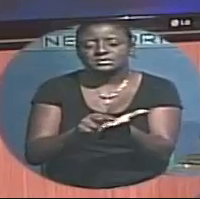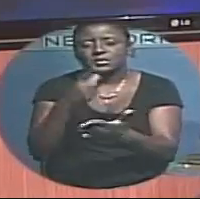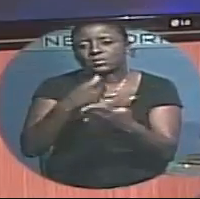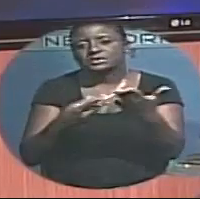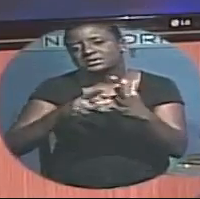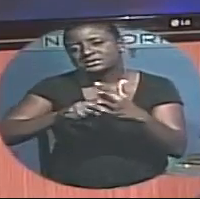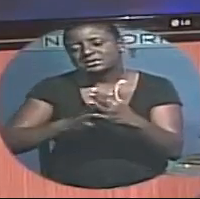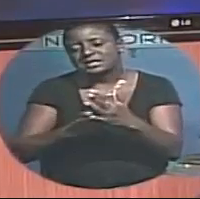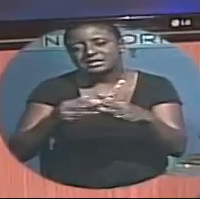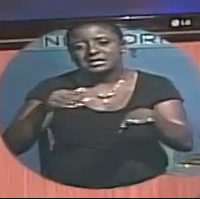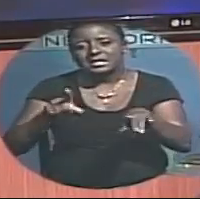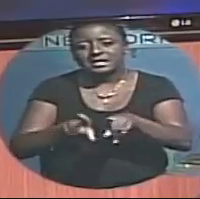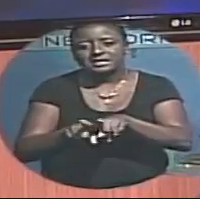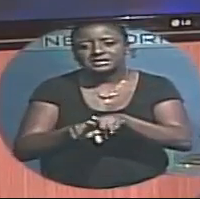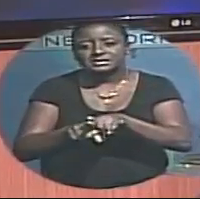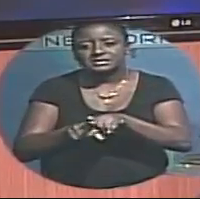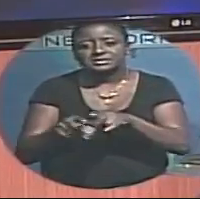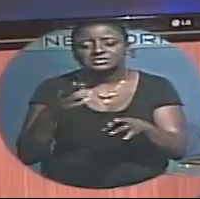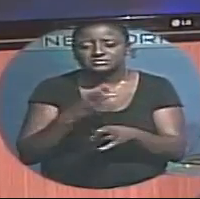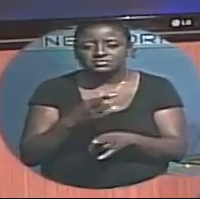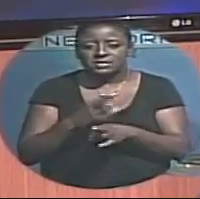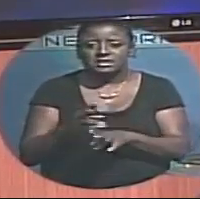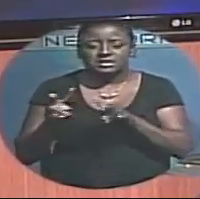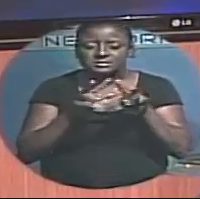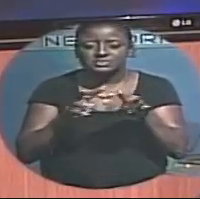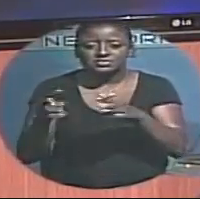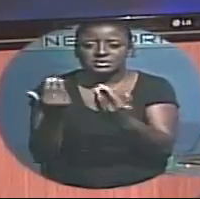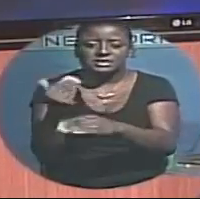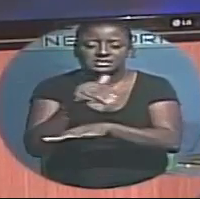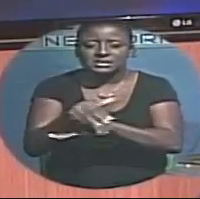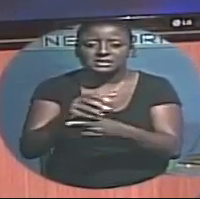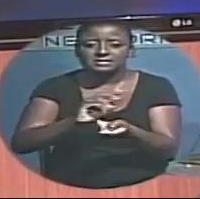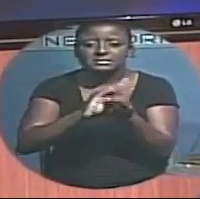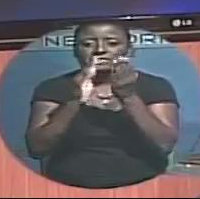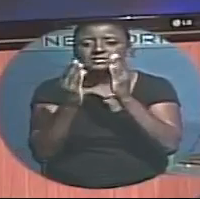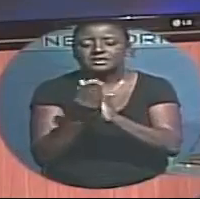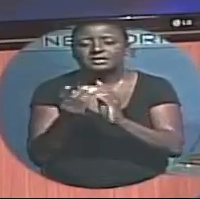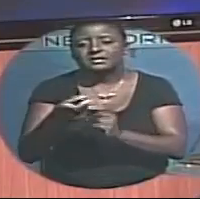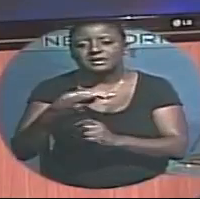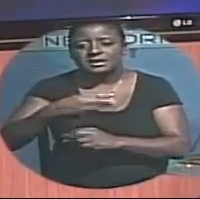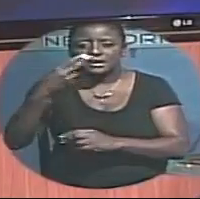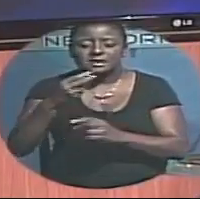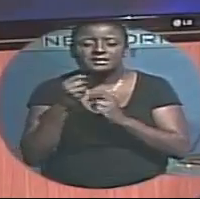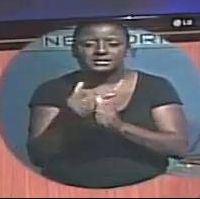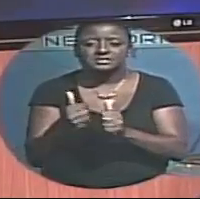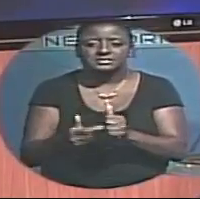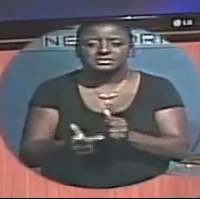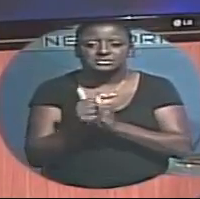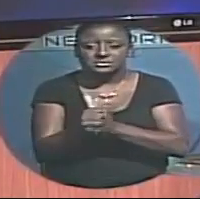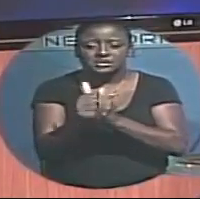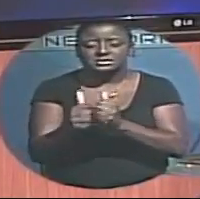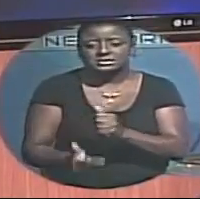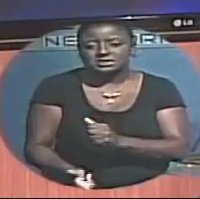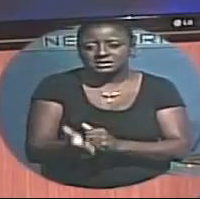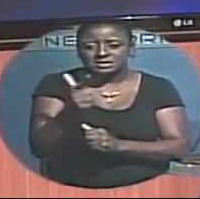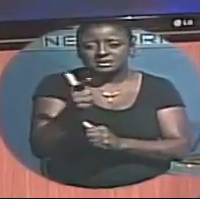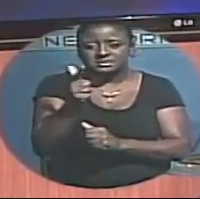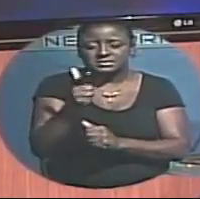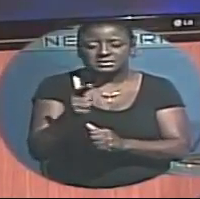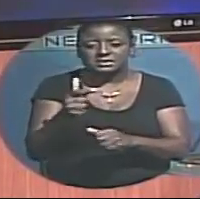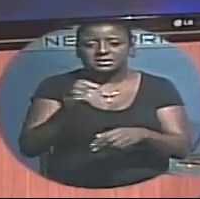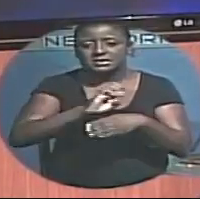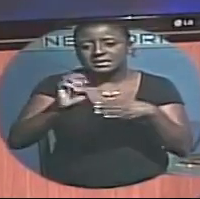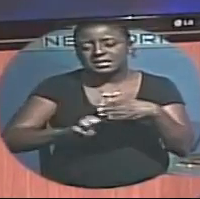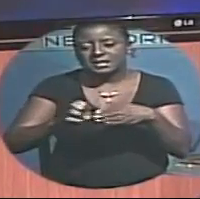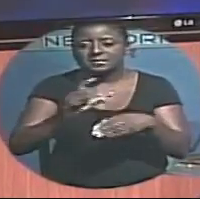What started out as a routine patrol last night turned into a high-speed chase and guns being fired. In the end, police shot and killed